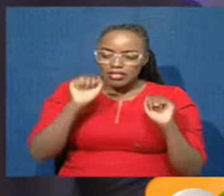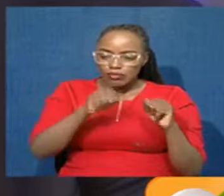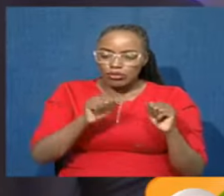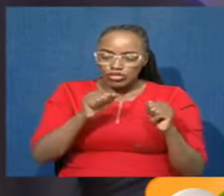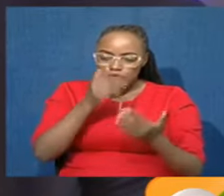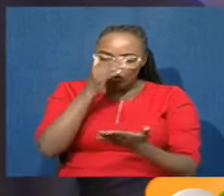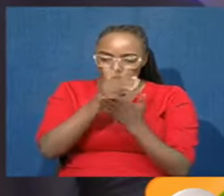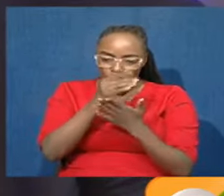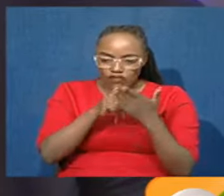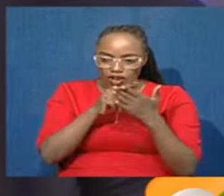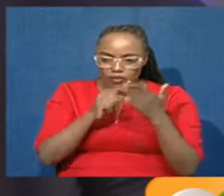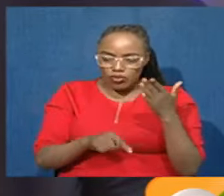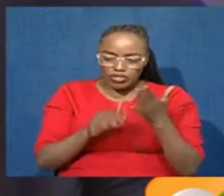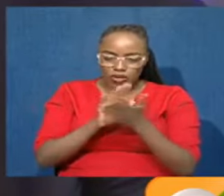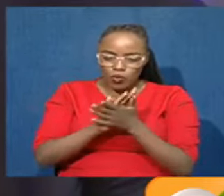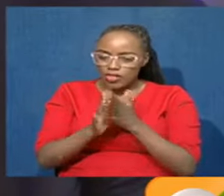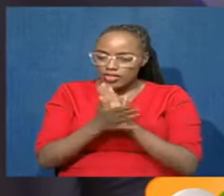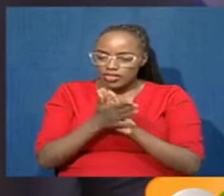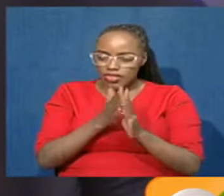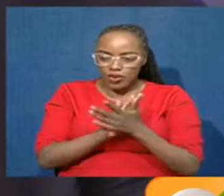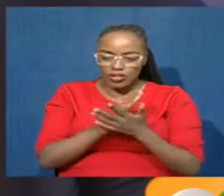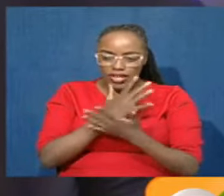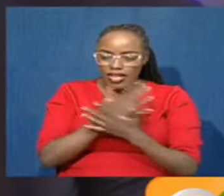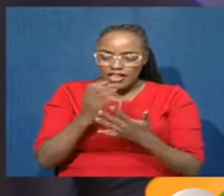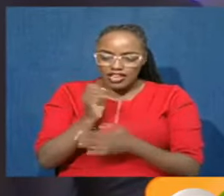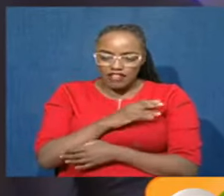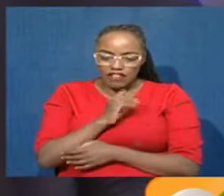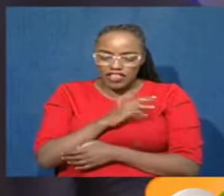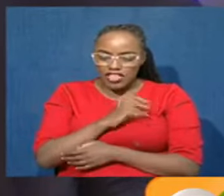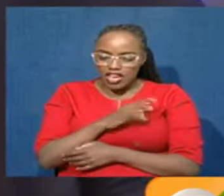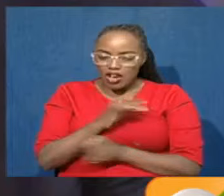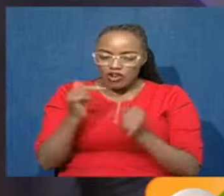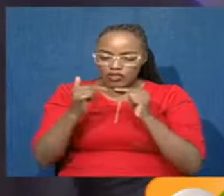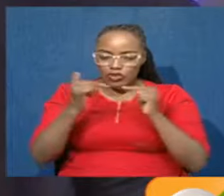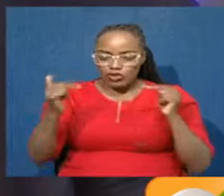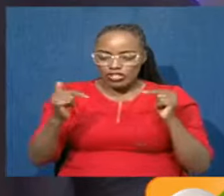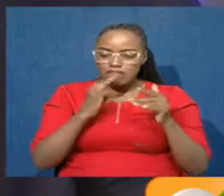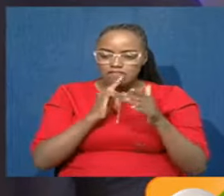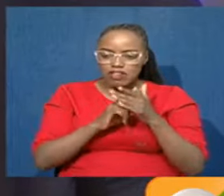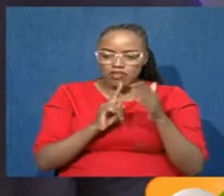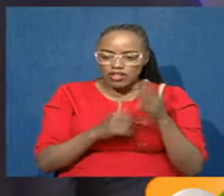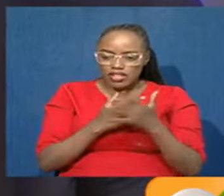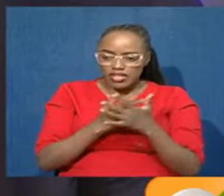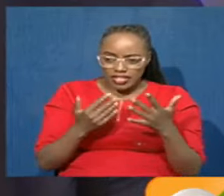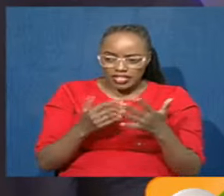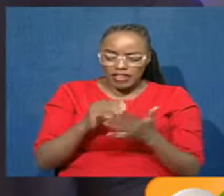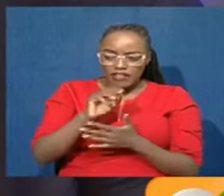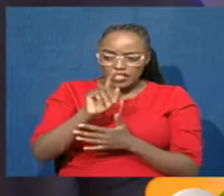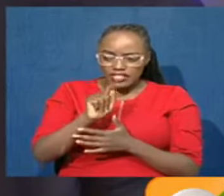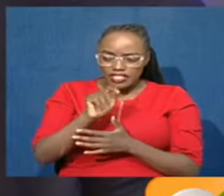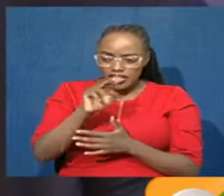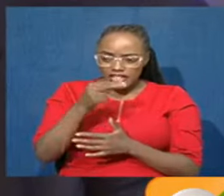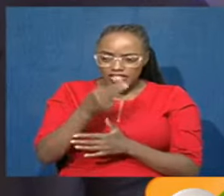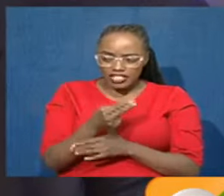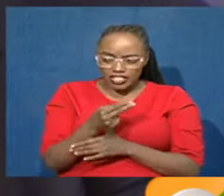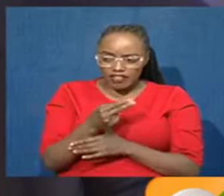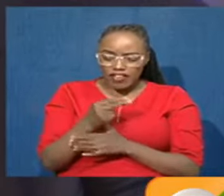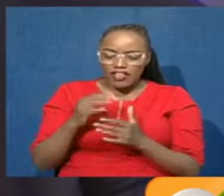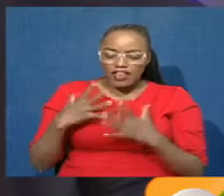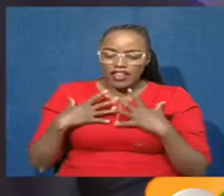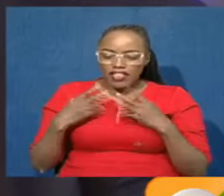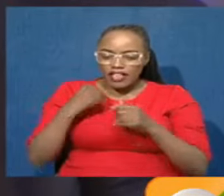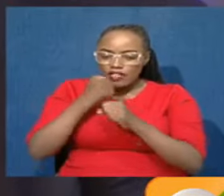confirm, you know, without fear of any contradiction, that at UTRH and in fact the health workers